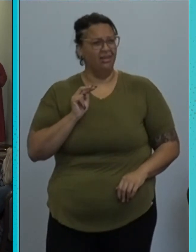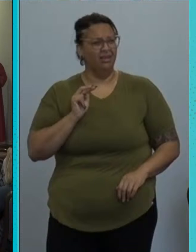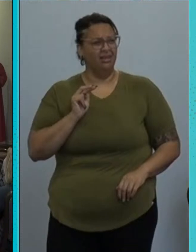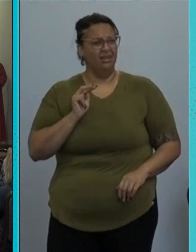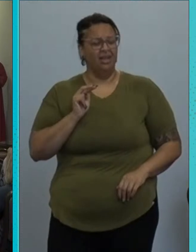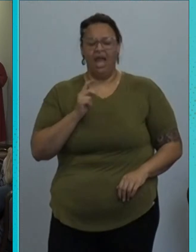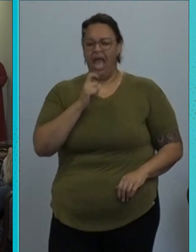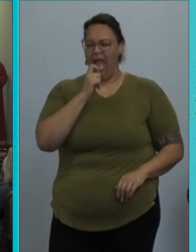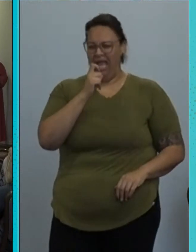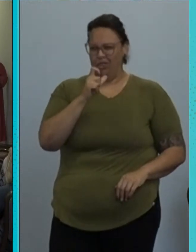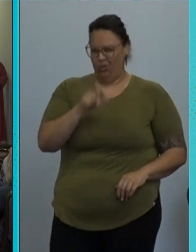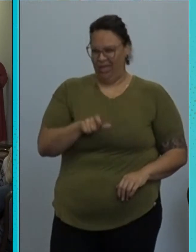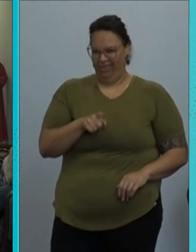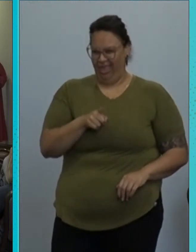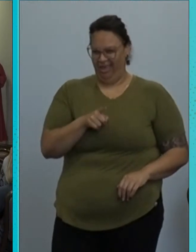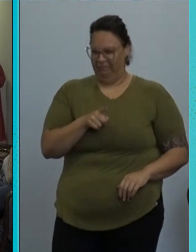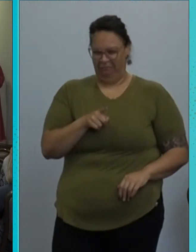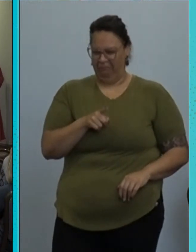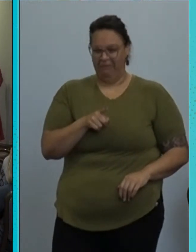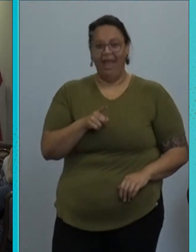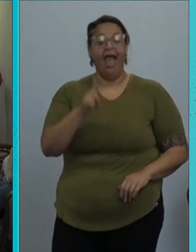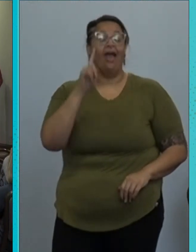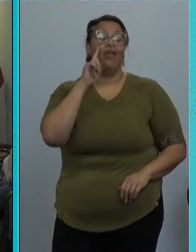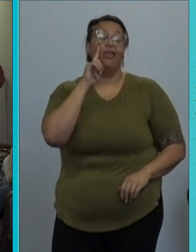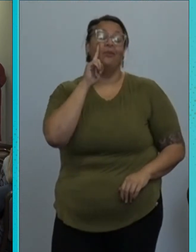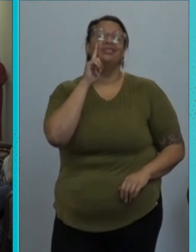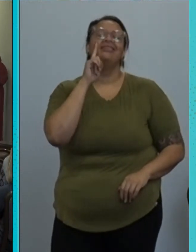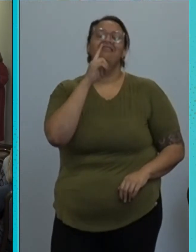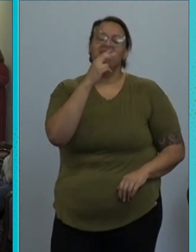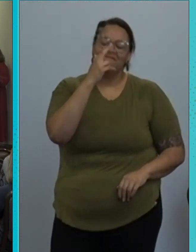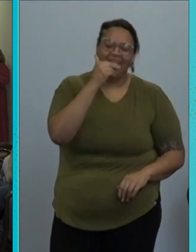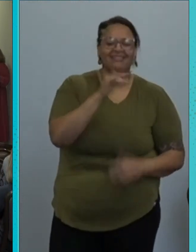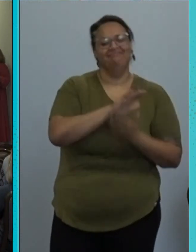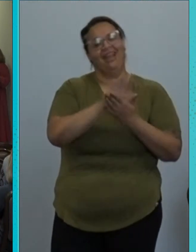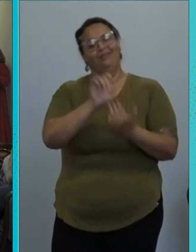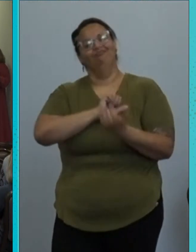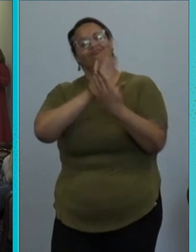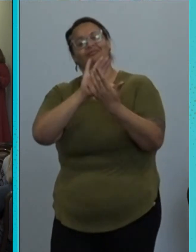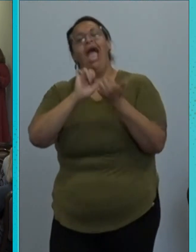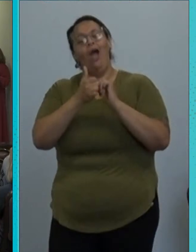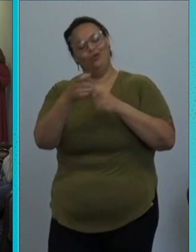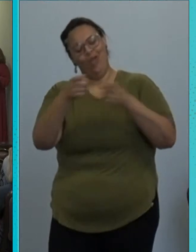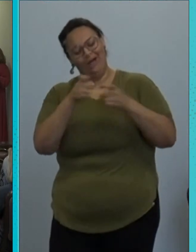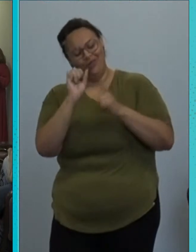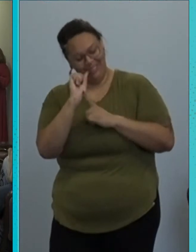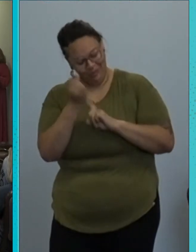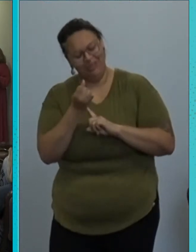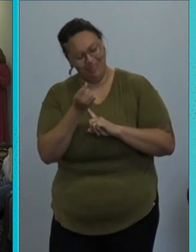need that." And I thought that was a very nice way of handling it.